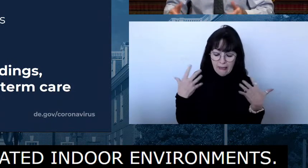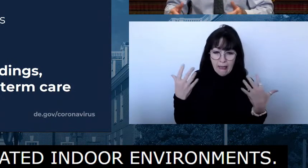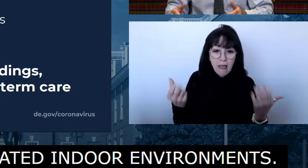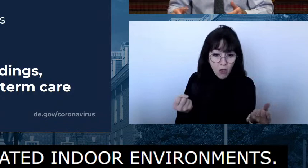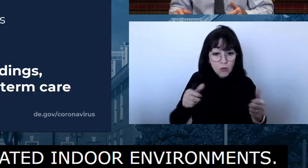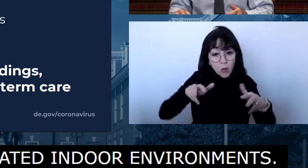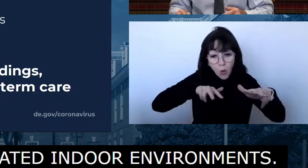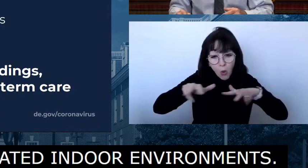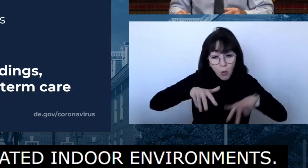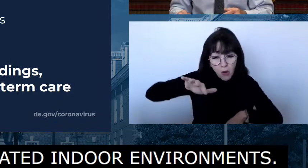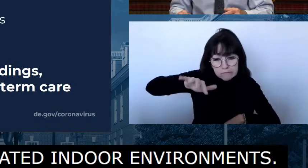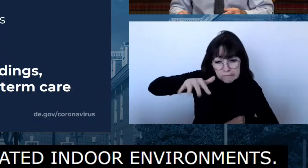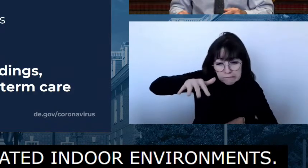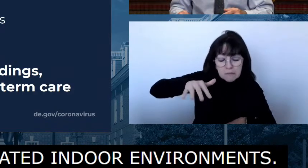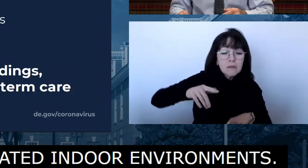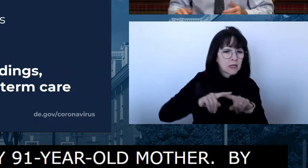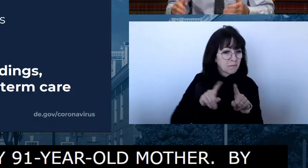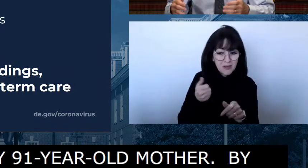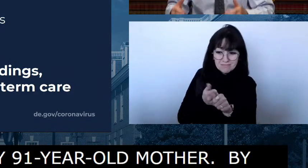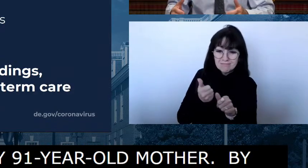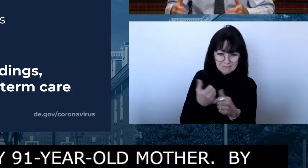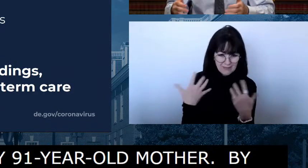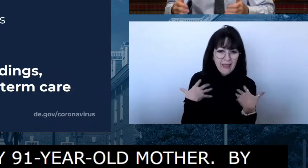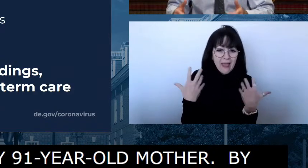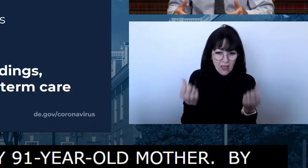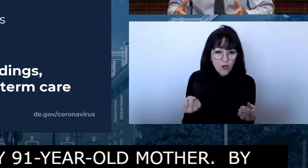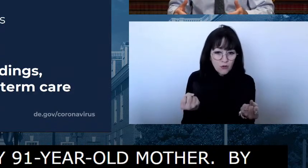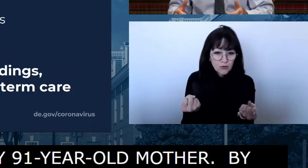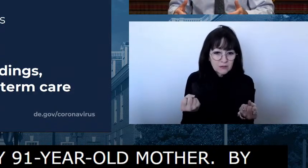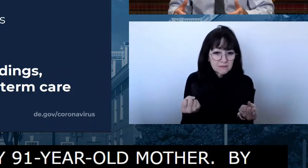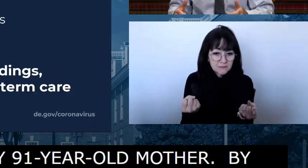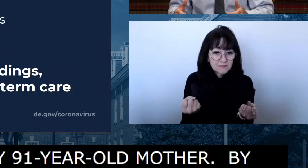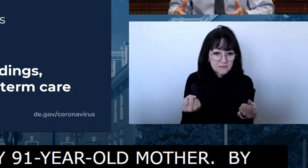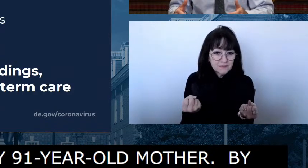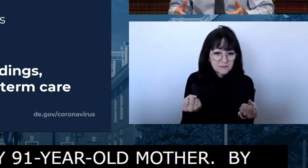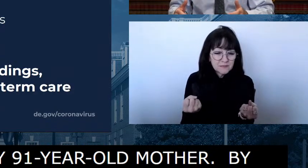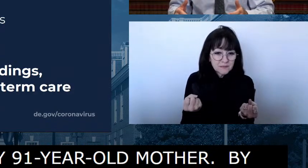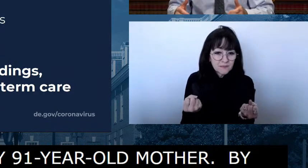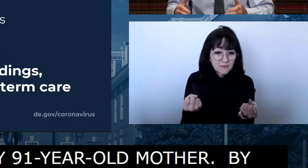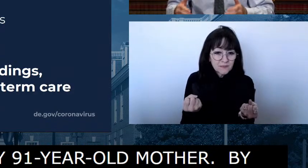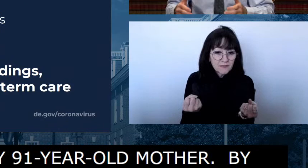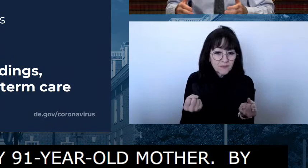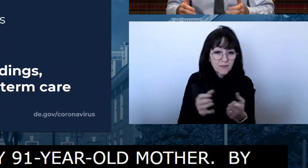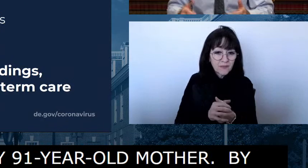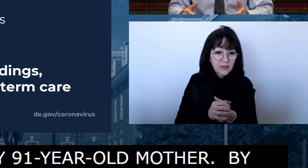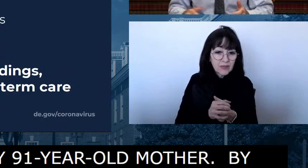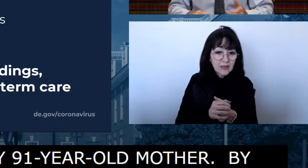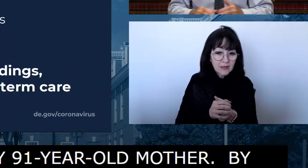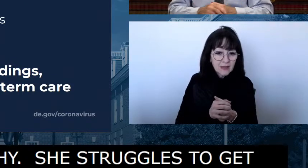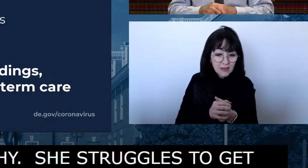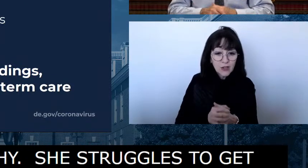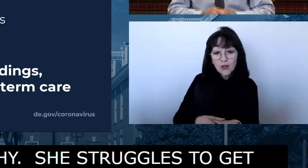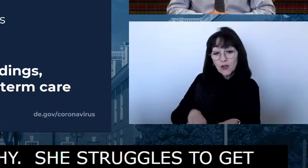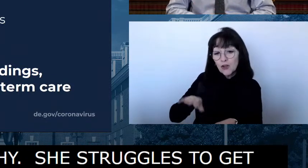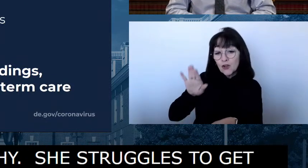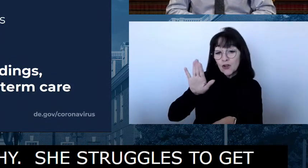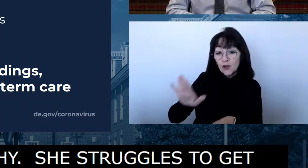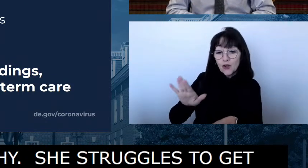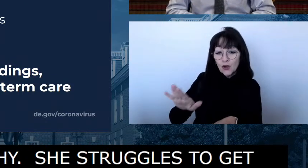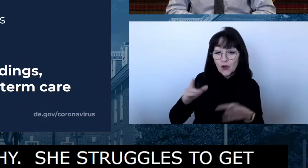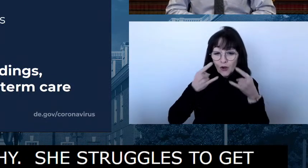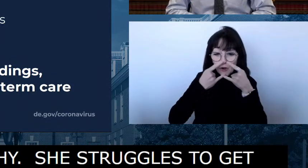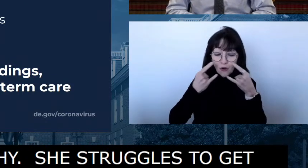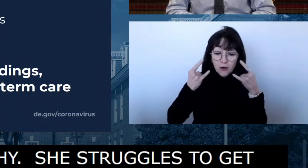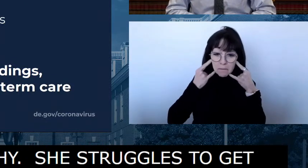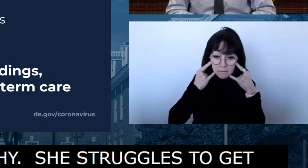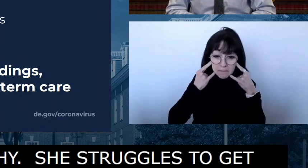she's very healthy. I wish her mask wearing compliance was better, but